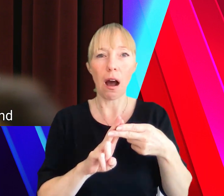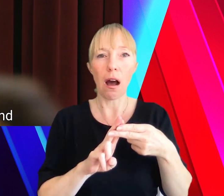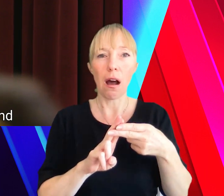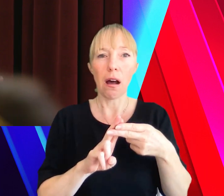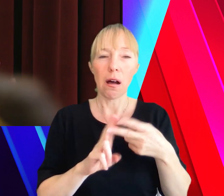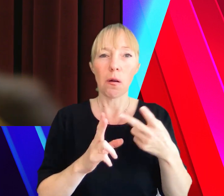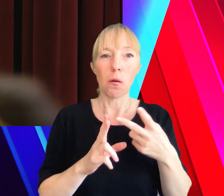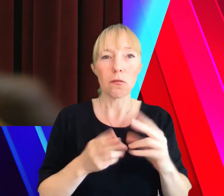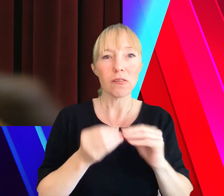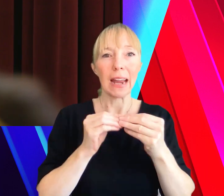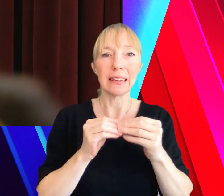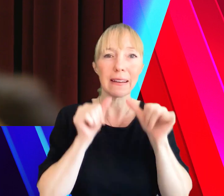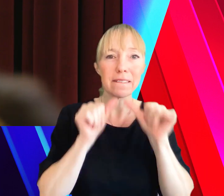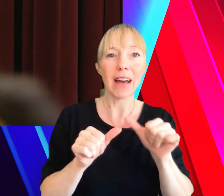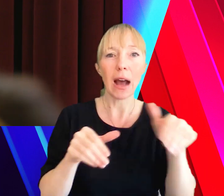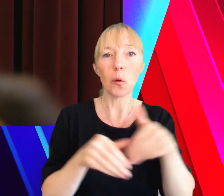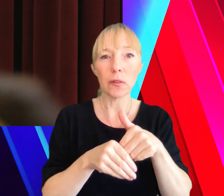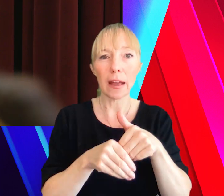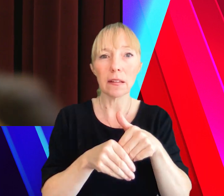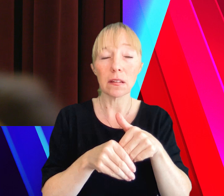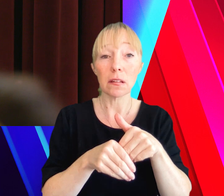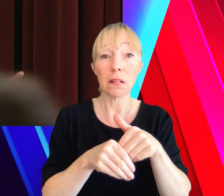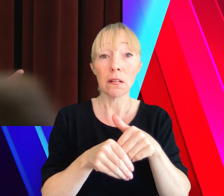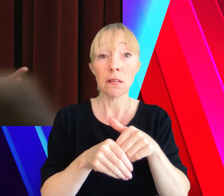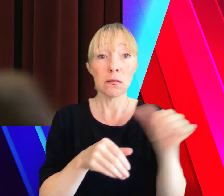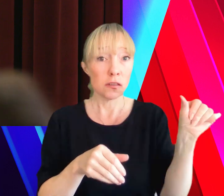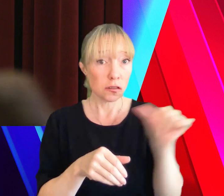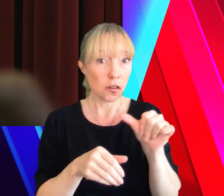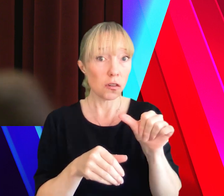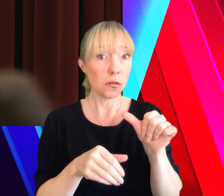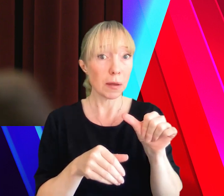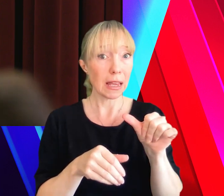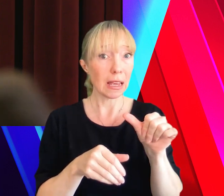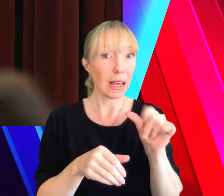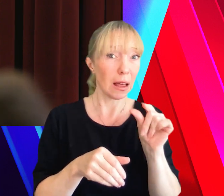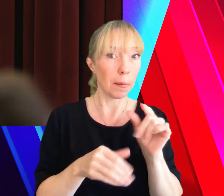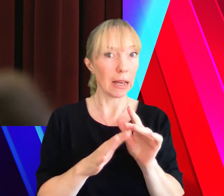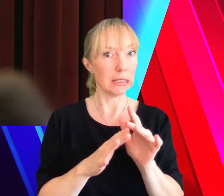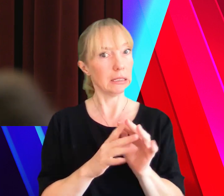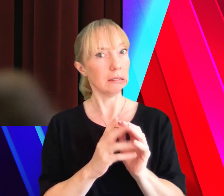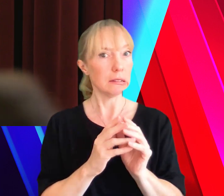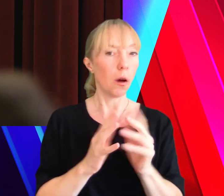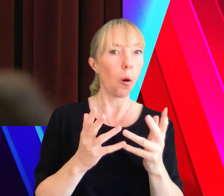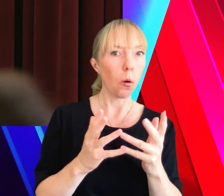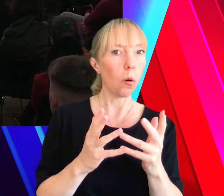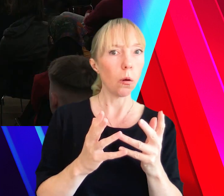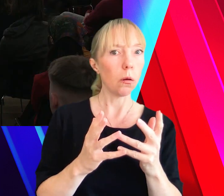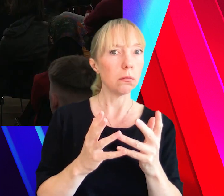around like being part of a fandom or like making fan content? And if you do you think there should be, or like do you think we should get rid